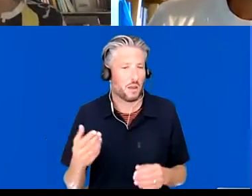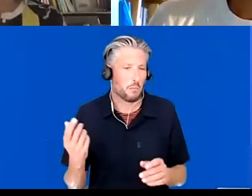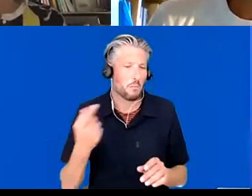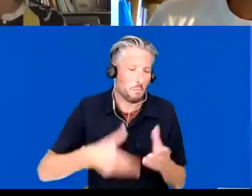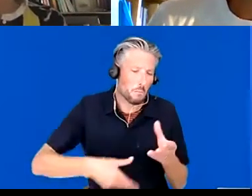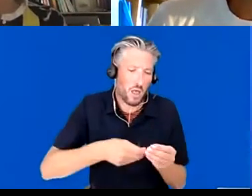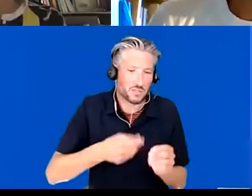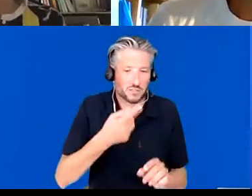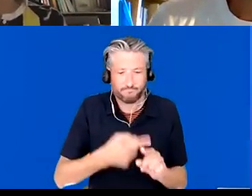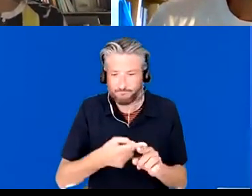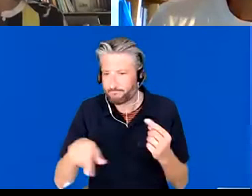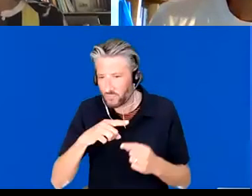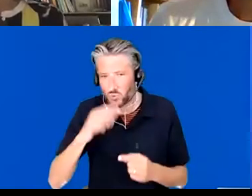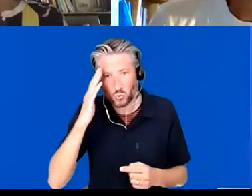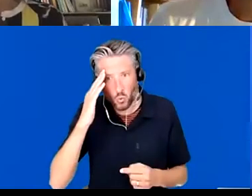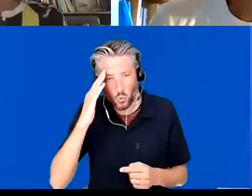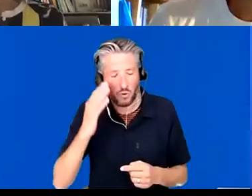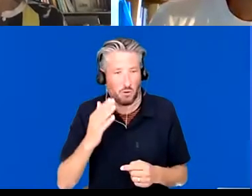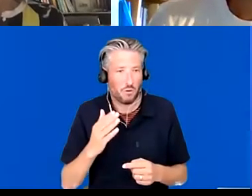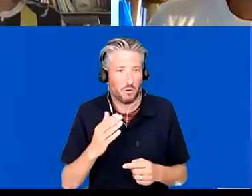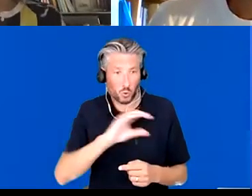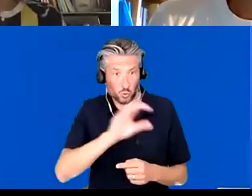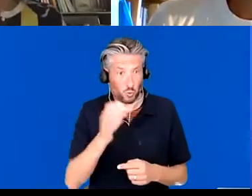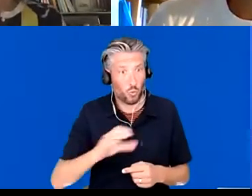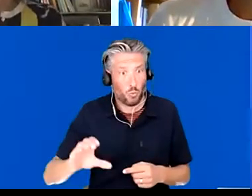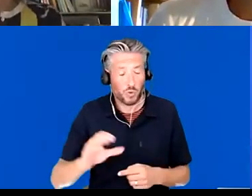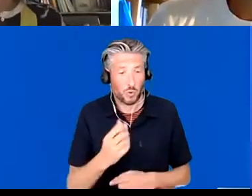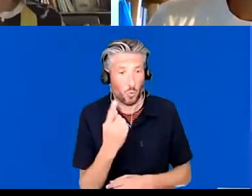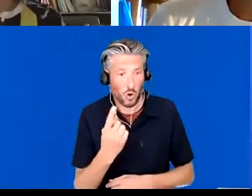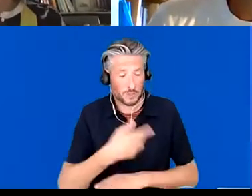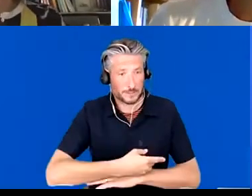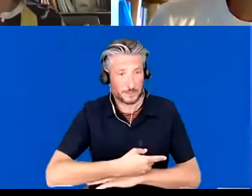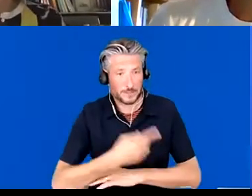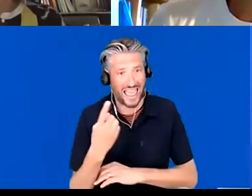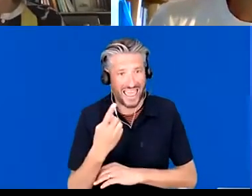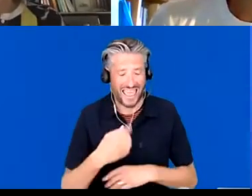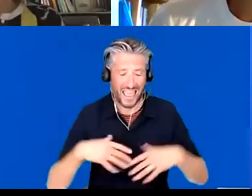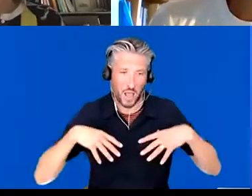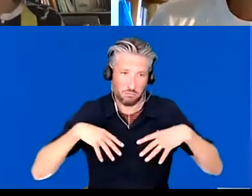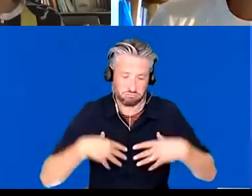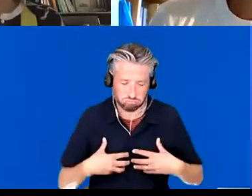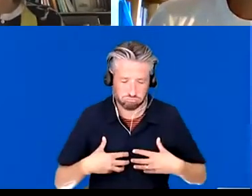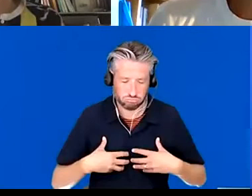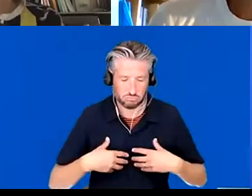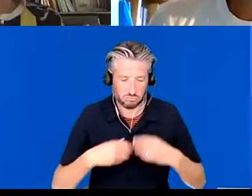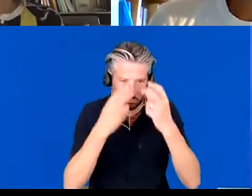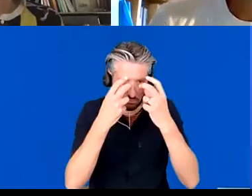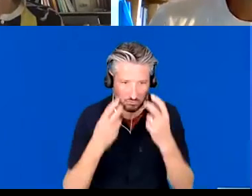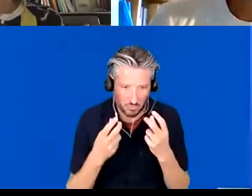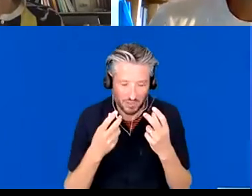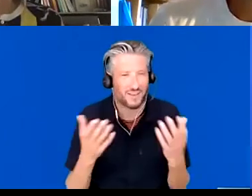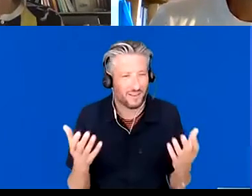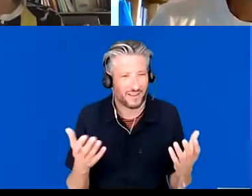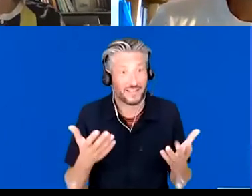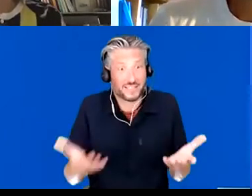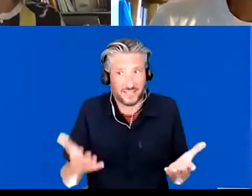that and so on. And I think, that attitude, at least, or what to expect, and the knowledge of what to expect is different